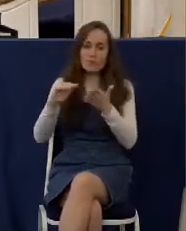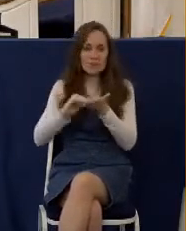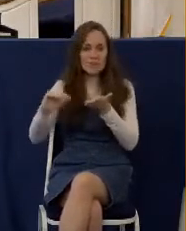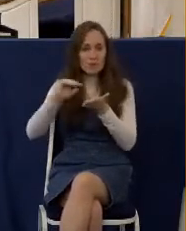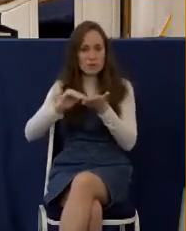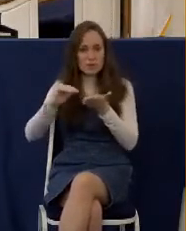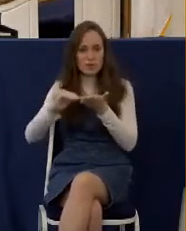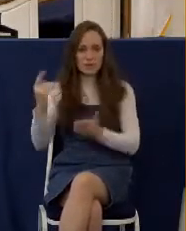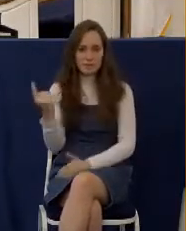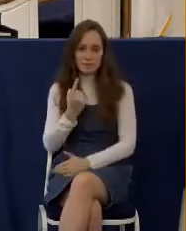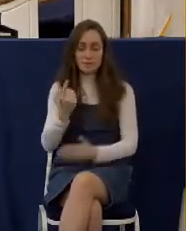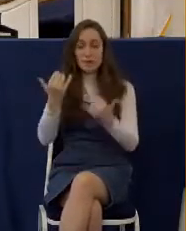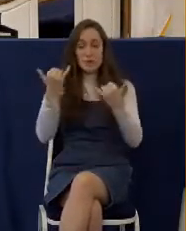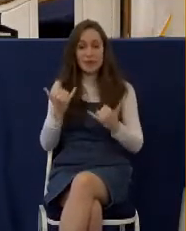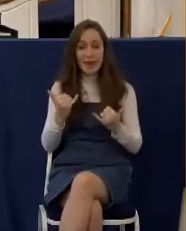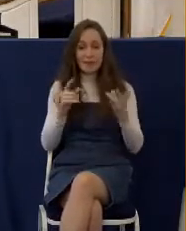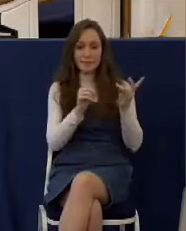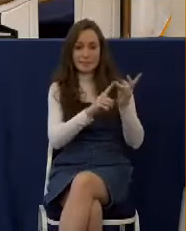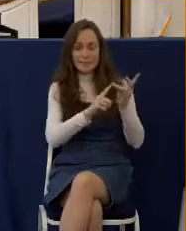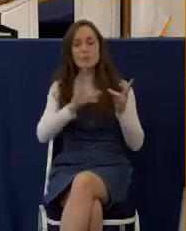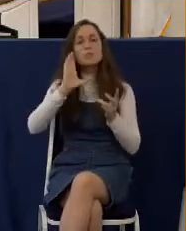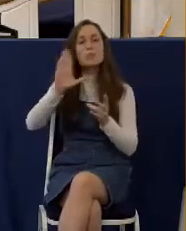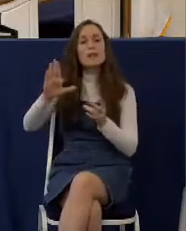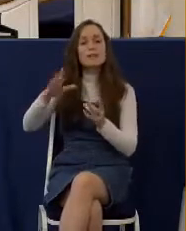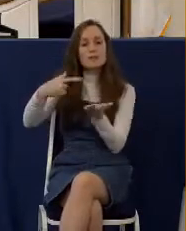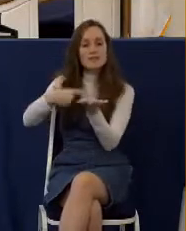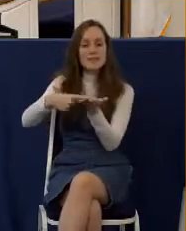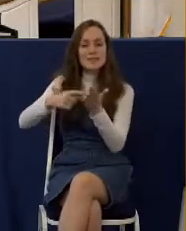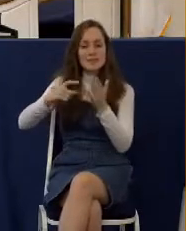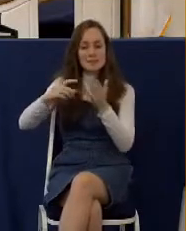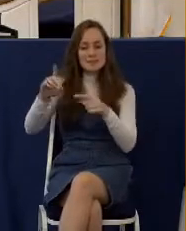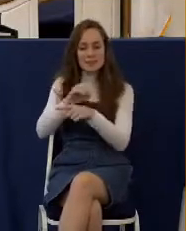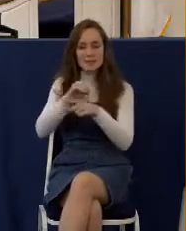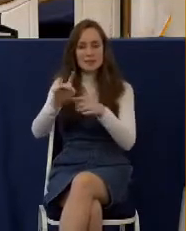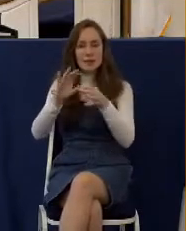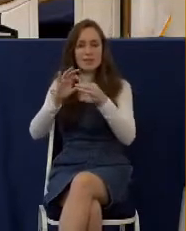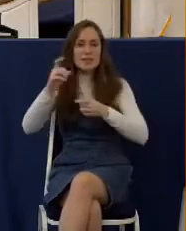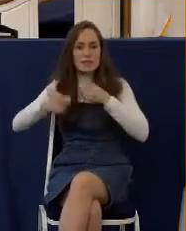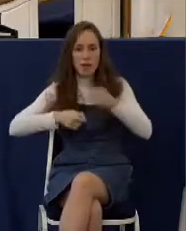I want us to consider the discipline of giving. The discipline of giving.